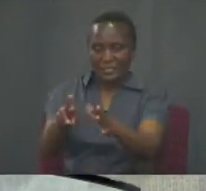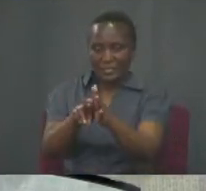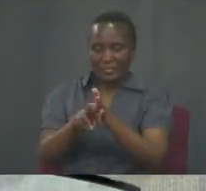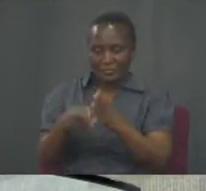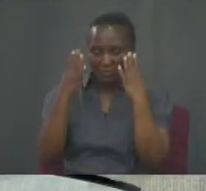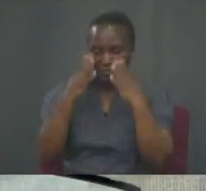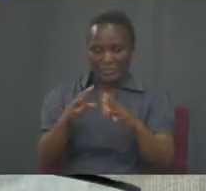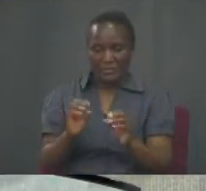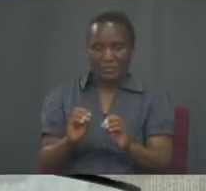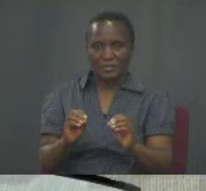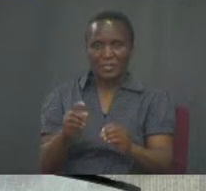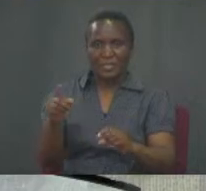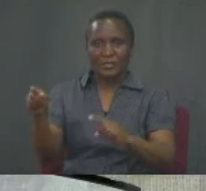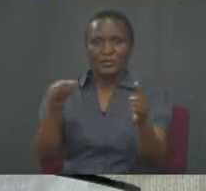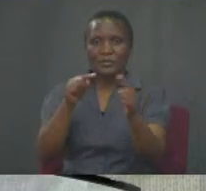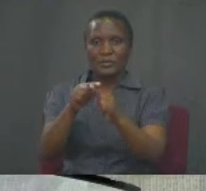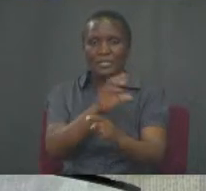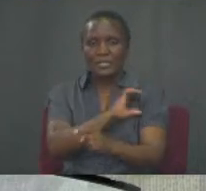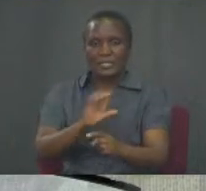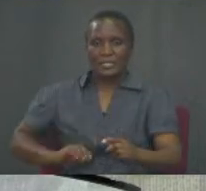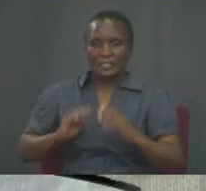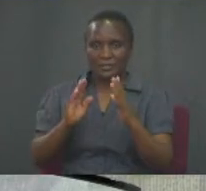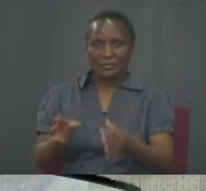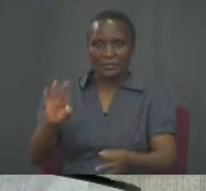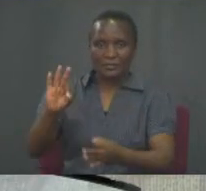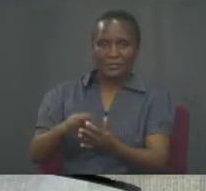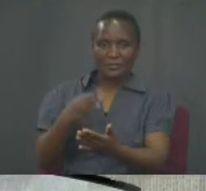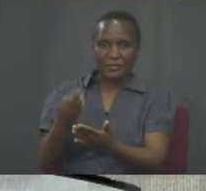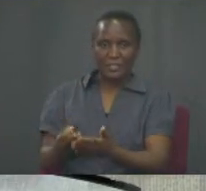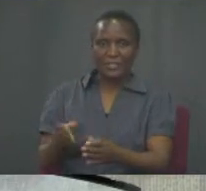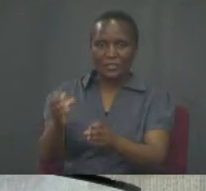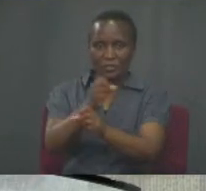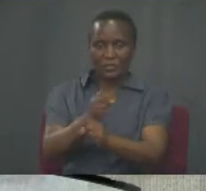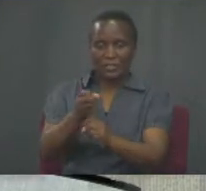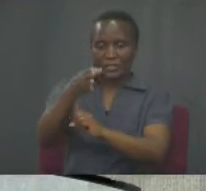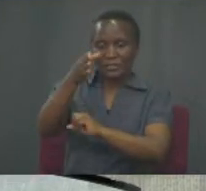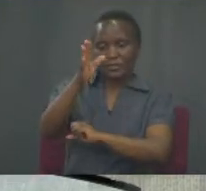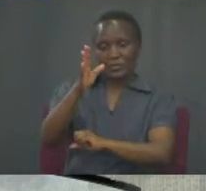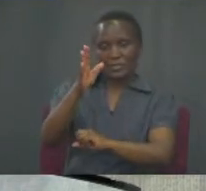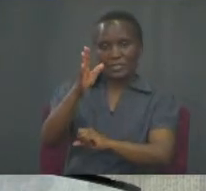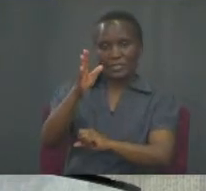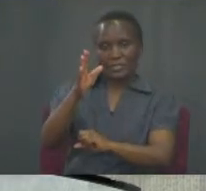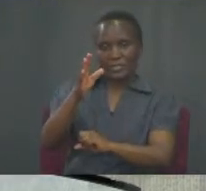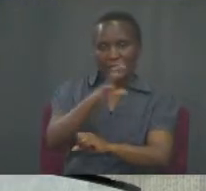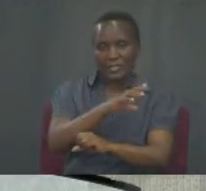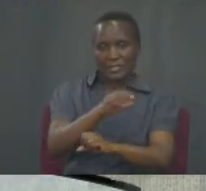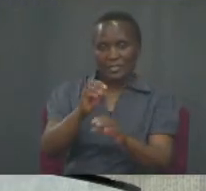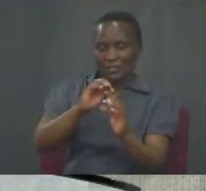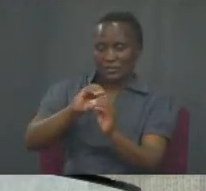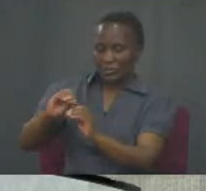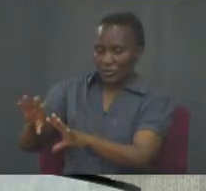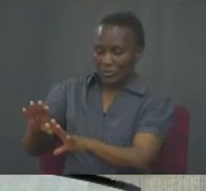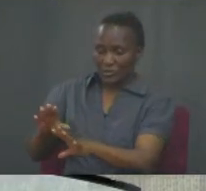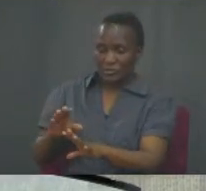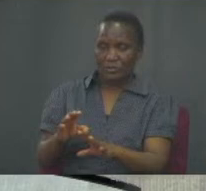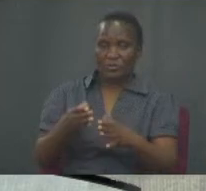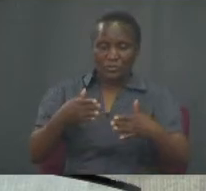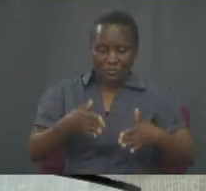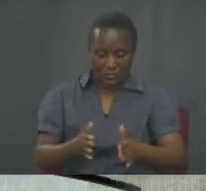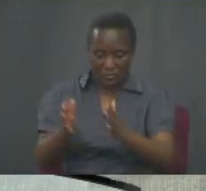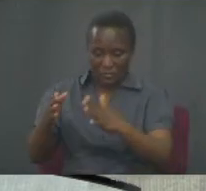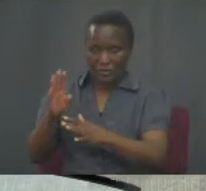fail to trust God, demanding assurance when God has already spoken, they lose out on the opportunity to